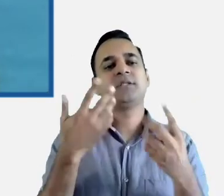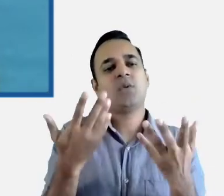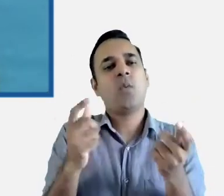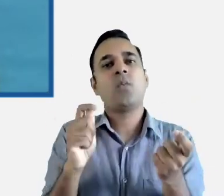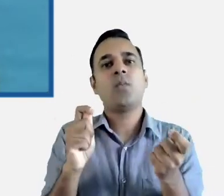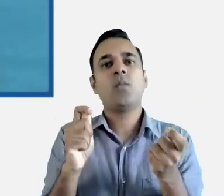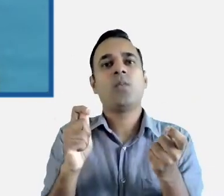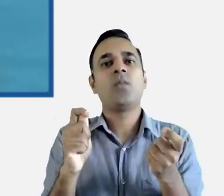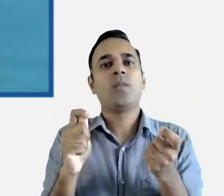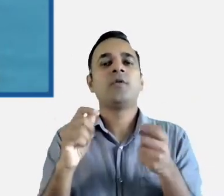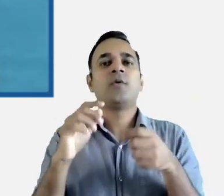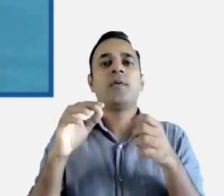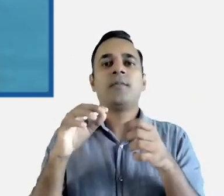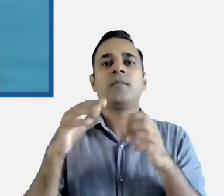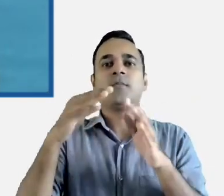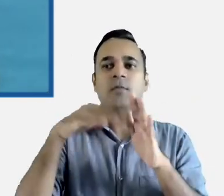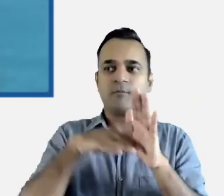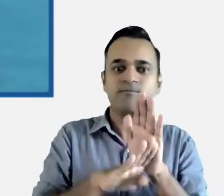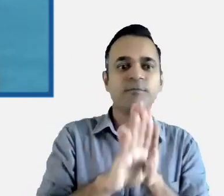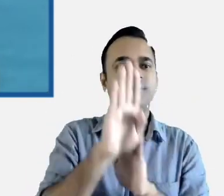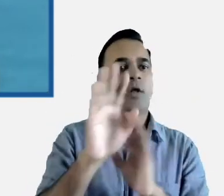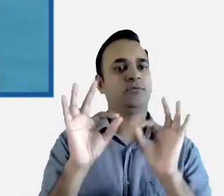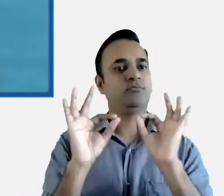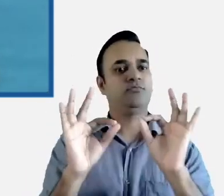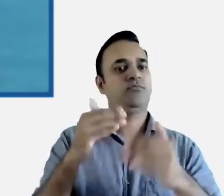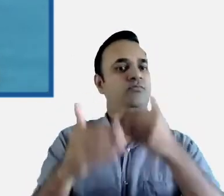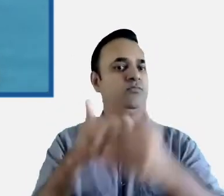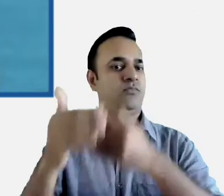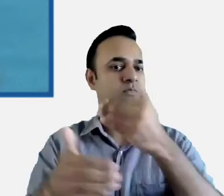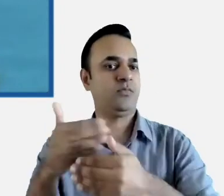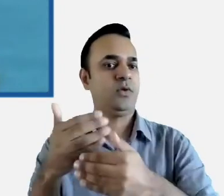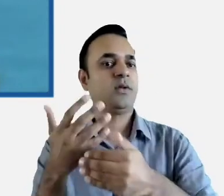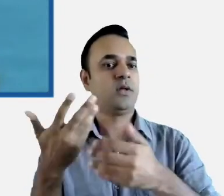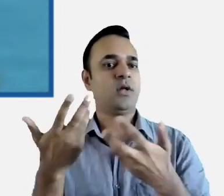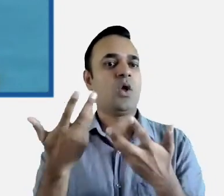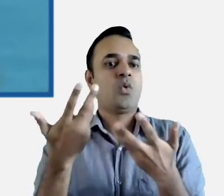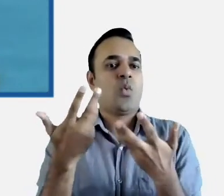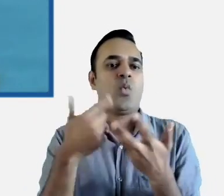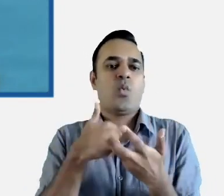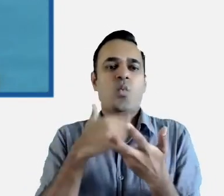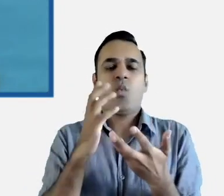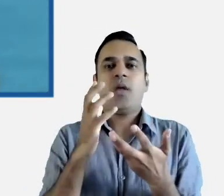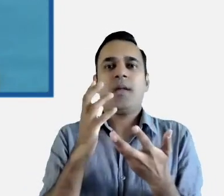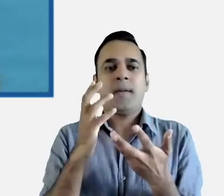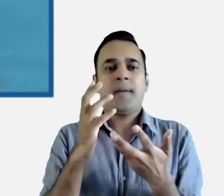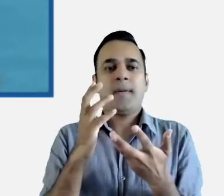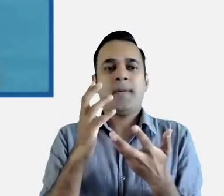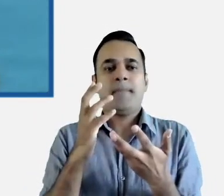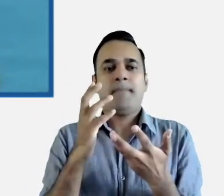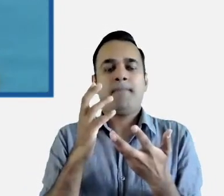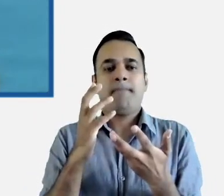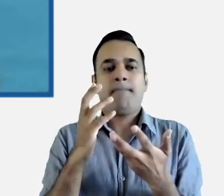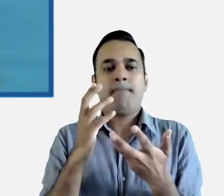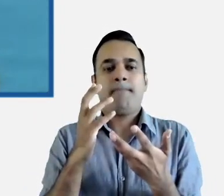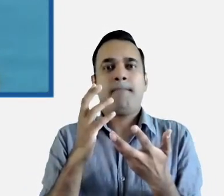infrastructure. And the fixes we will need to do will be much greater in even 5 years' time. So we